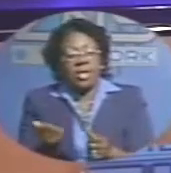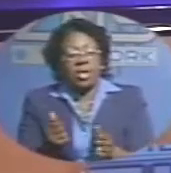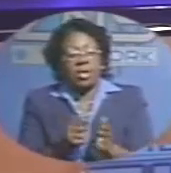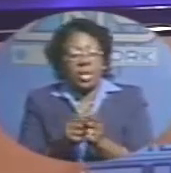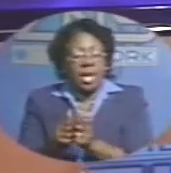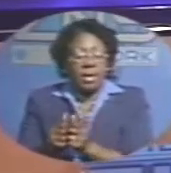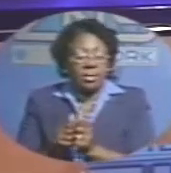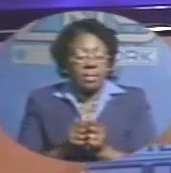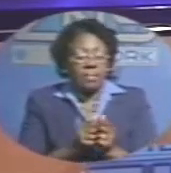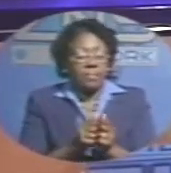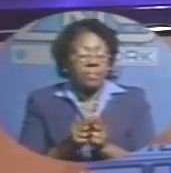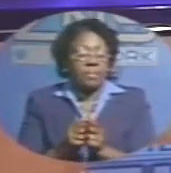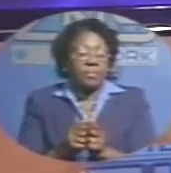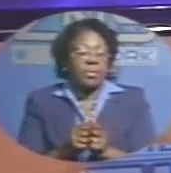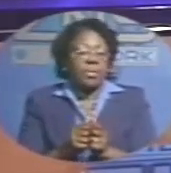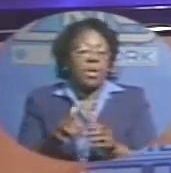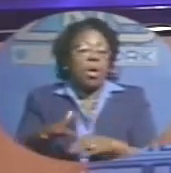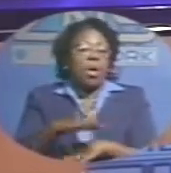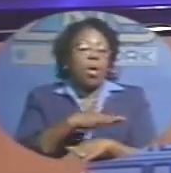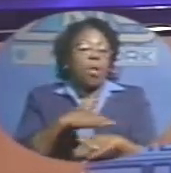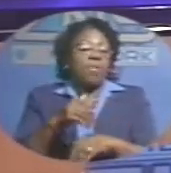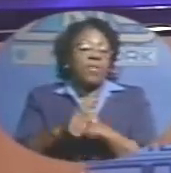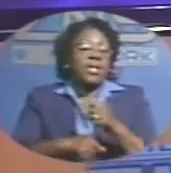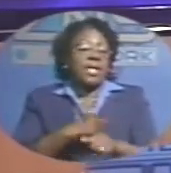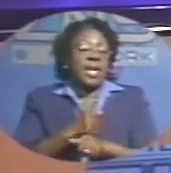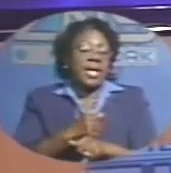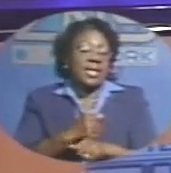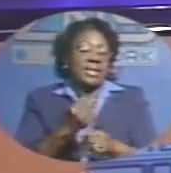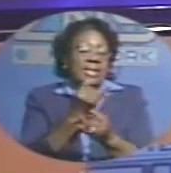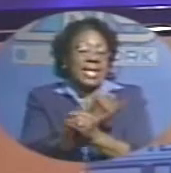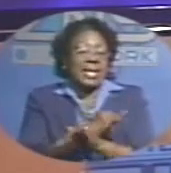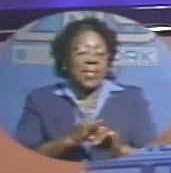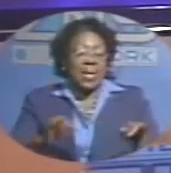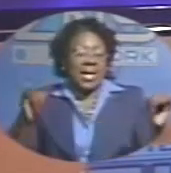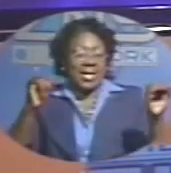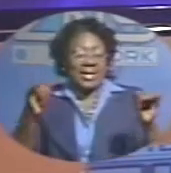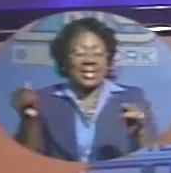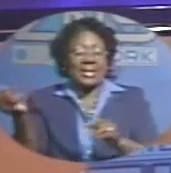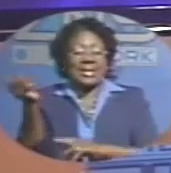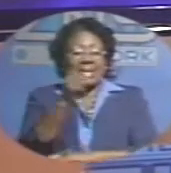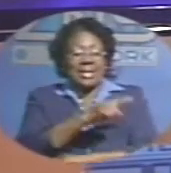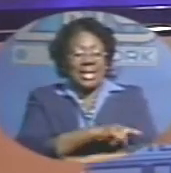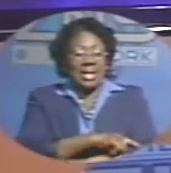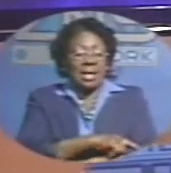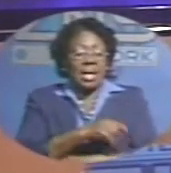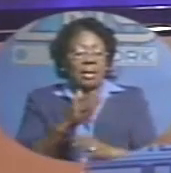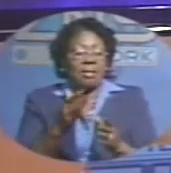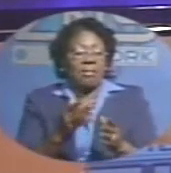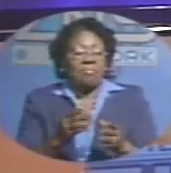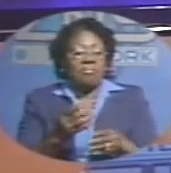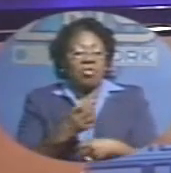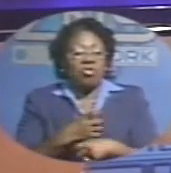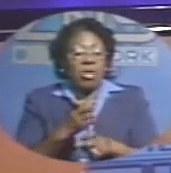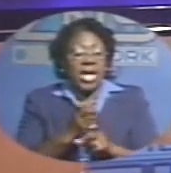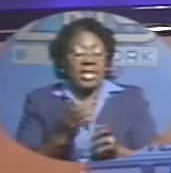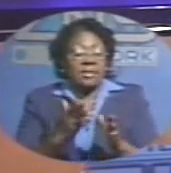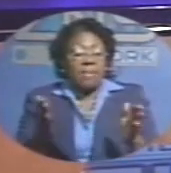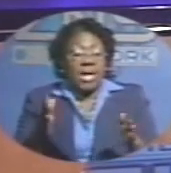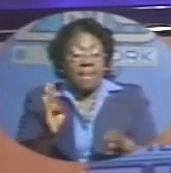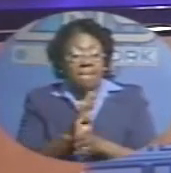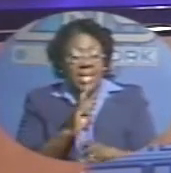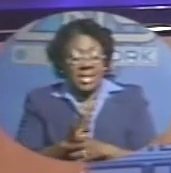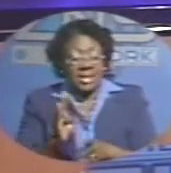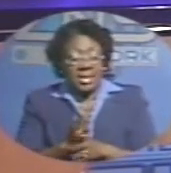Over the years, Independence Day has meant big business for local retailers. Each year, the number of those competing for the dollar continues